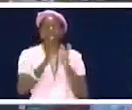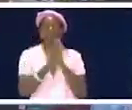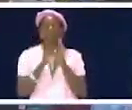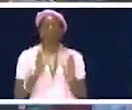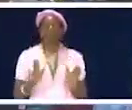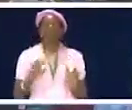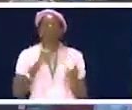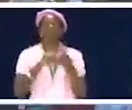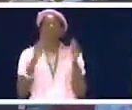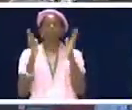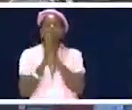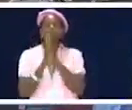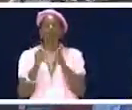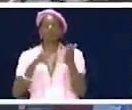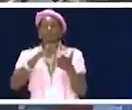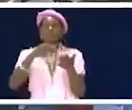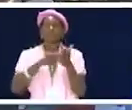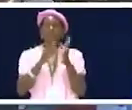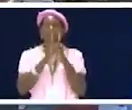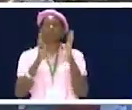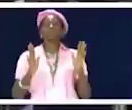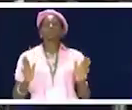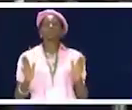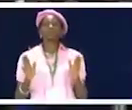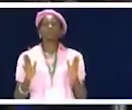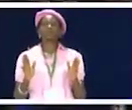And I want you to pray this prayer